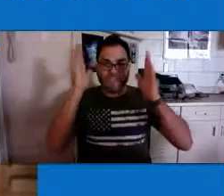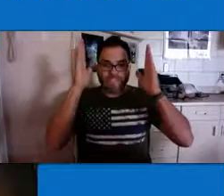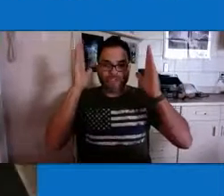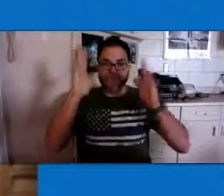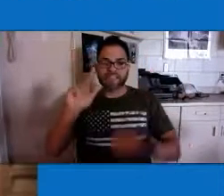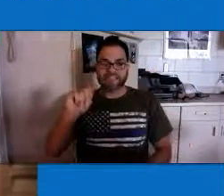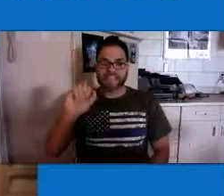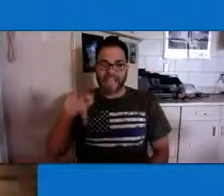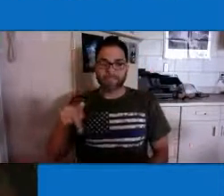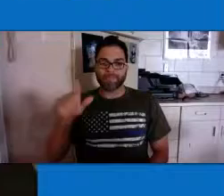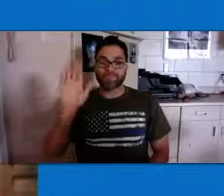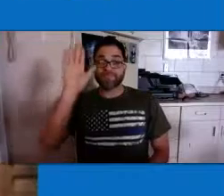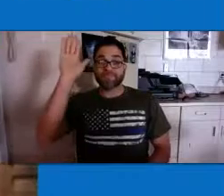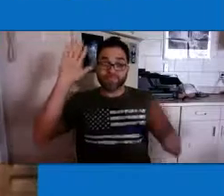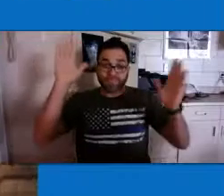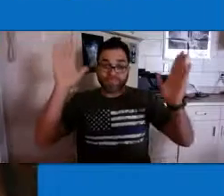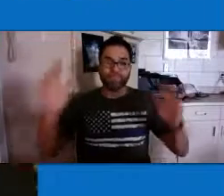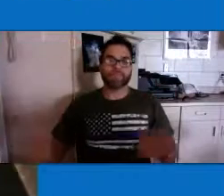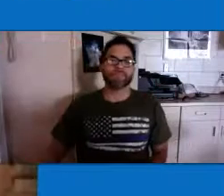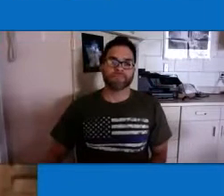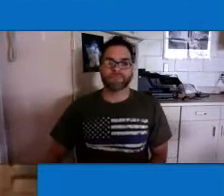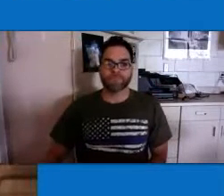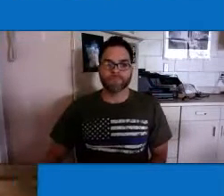get their attention. Tap.